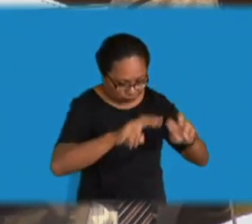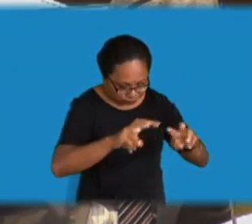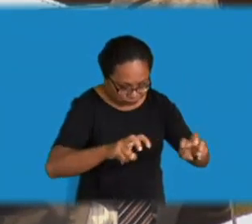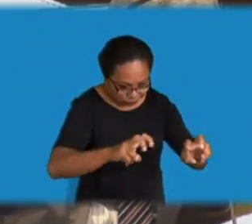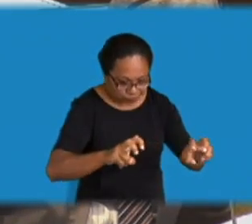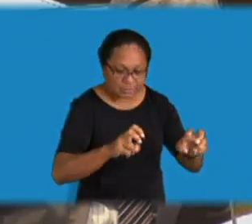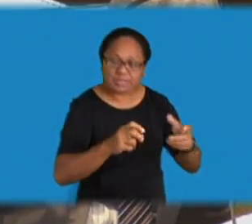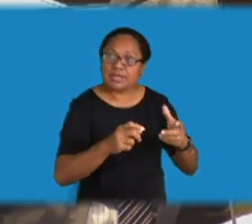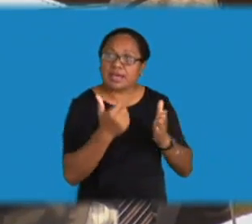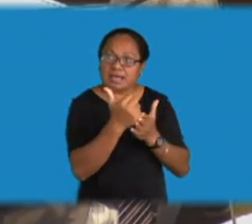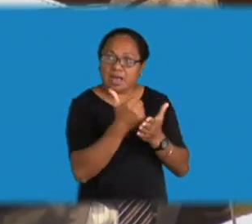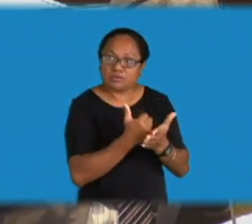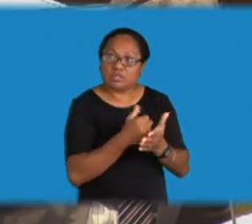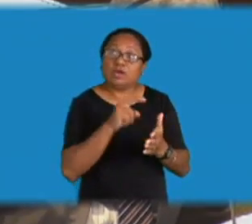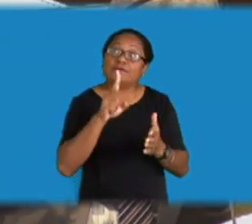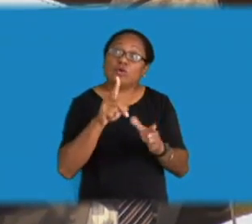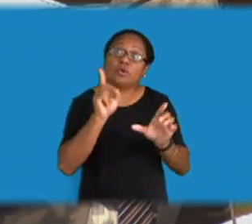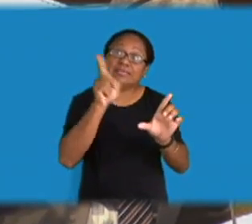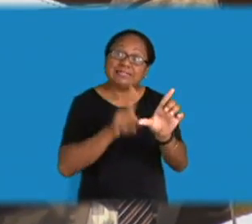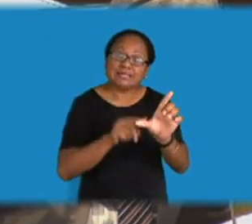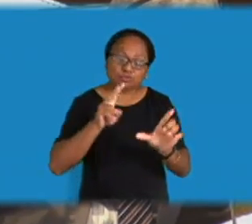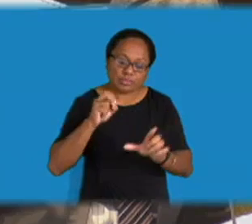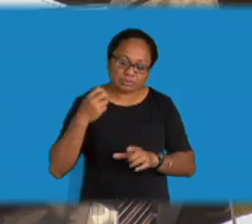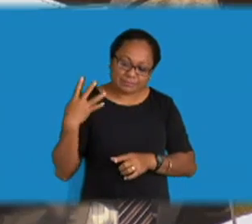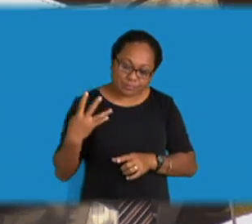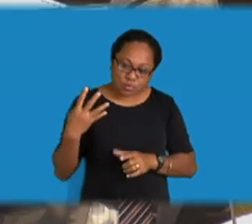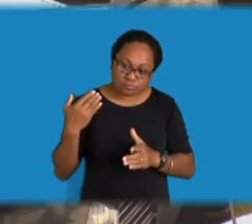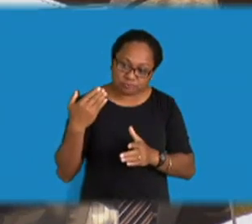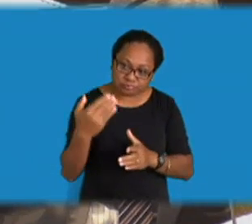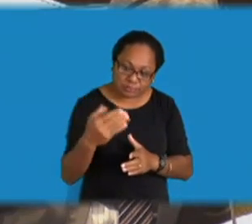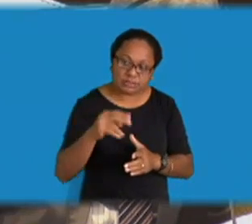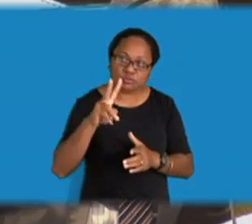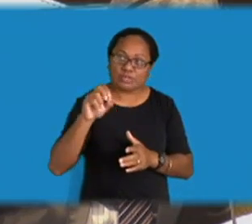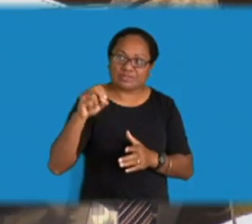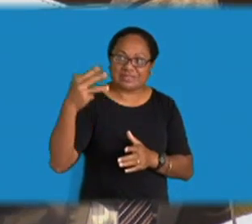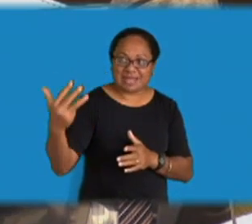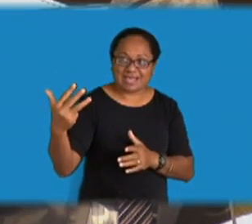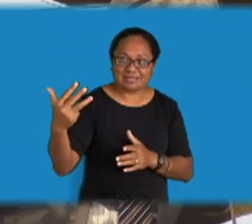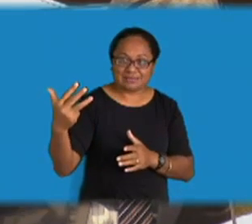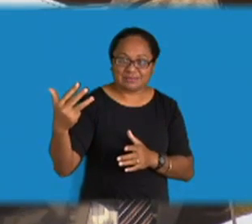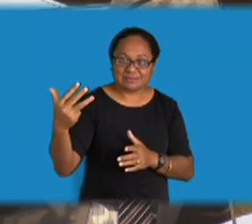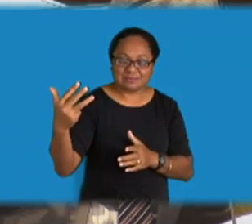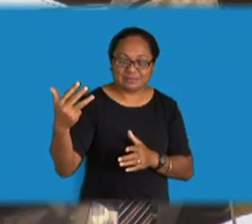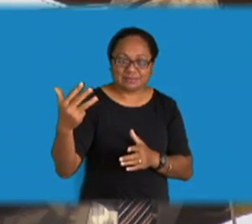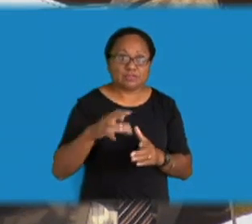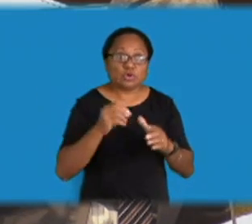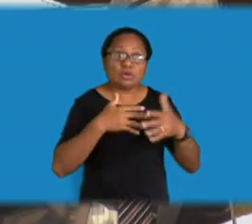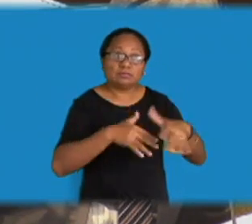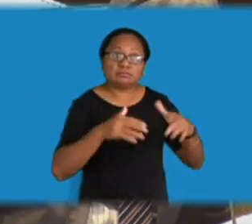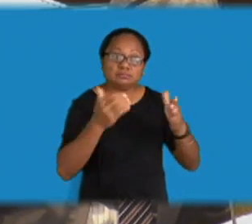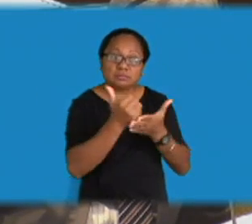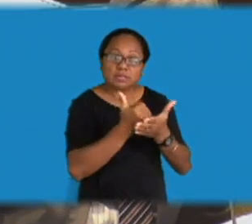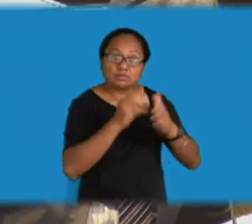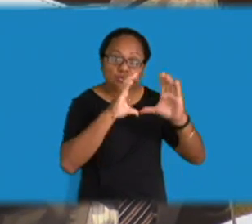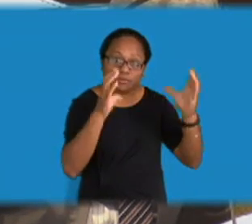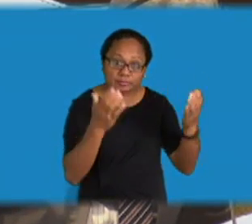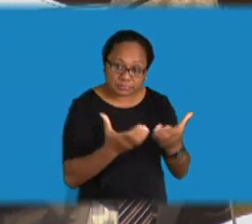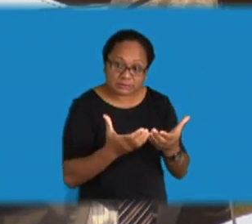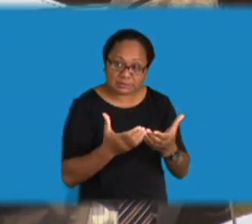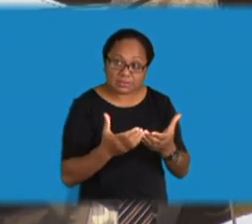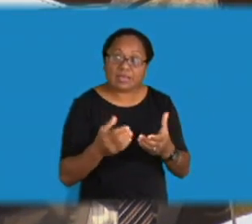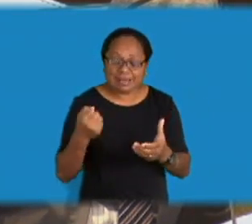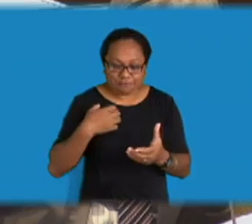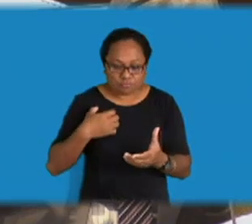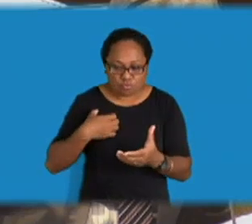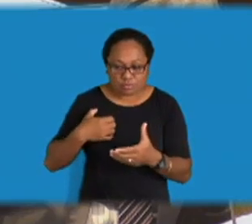Auditor General for the years 2004 to 2009. The Public Accounts Committee, however, still had pending reports to